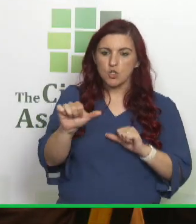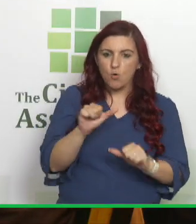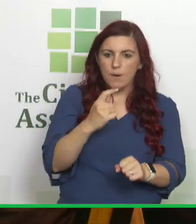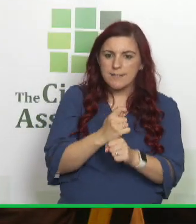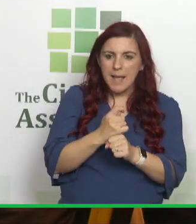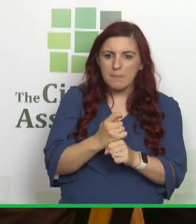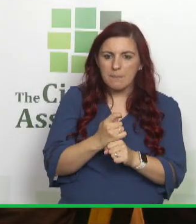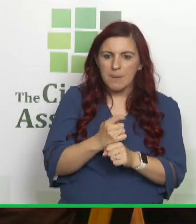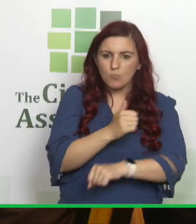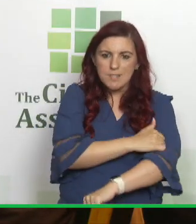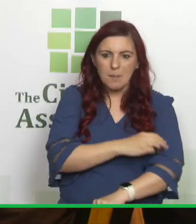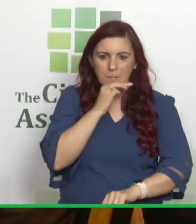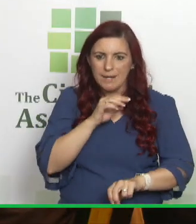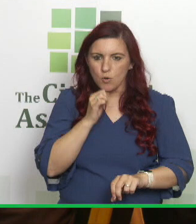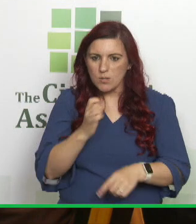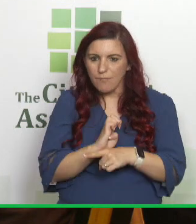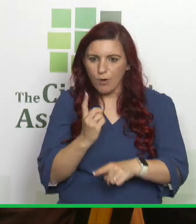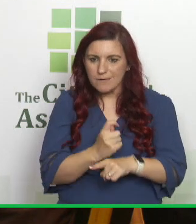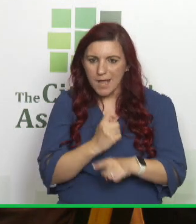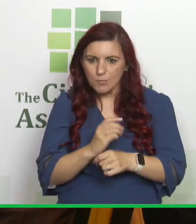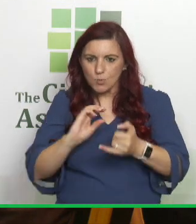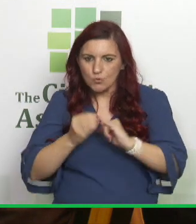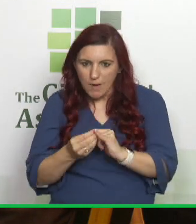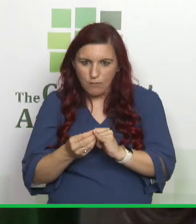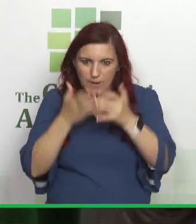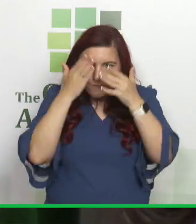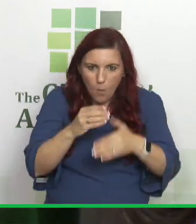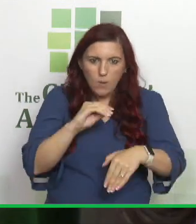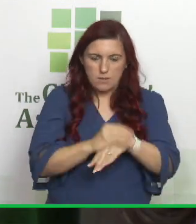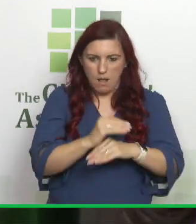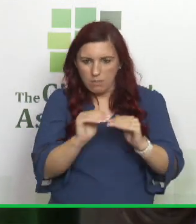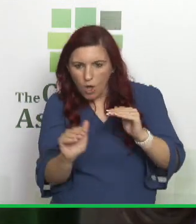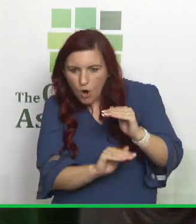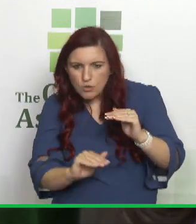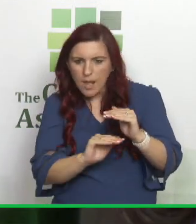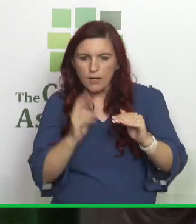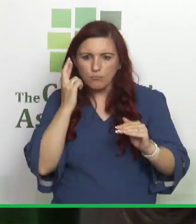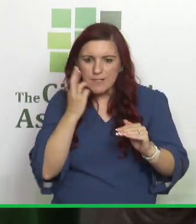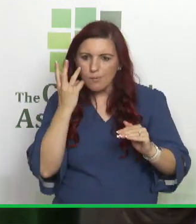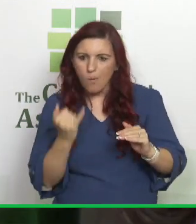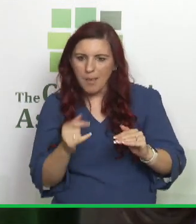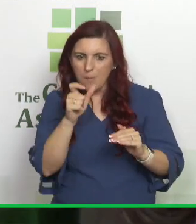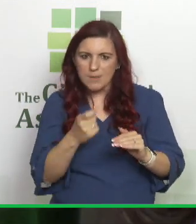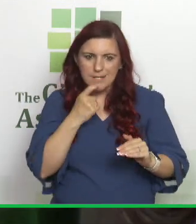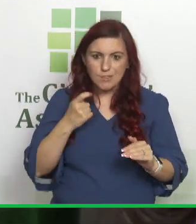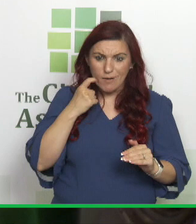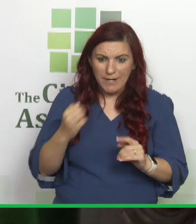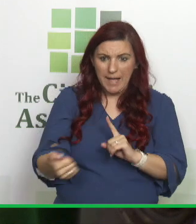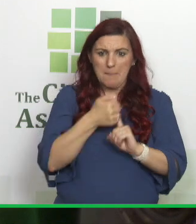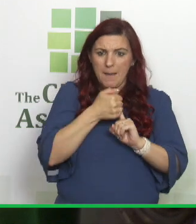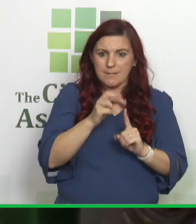allow us in the prison service to address the underlying causes of addiction and severely limits the effectiveness of rehabilitation efforts by our